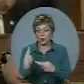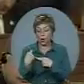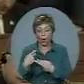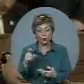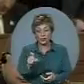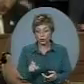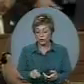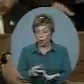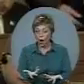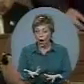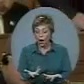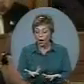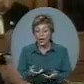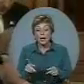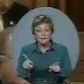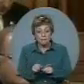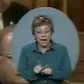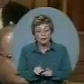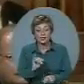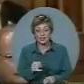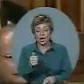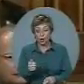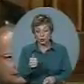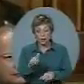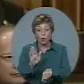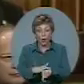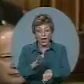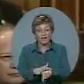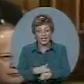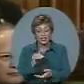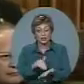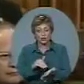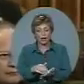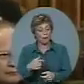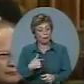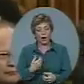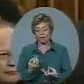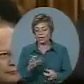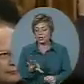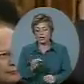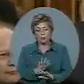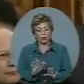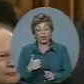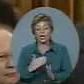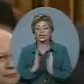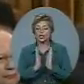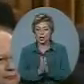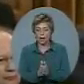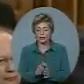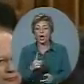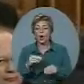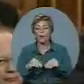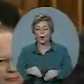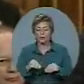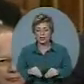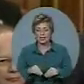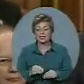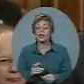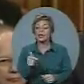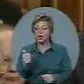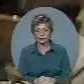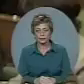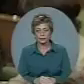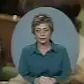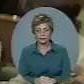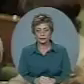I have no other choice than to ask to the Prime Minister to ask his Minister of Defense to do the honorable thing and